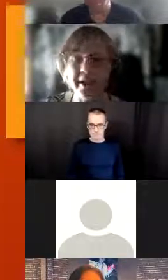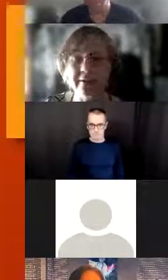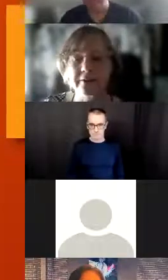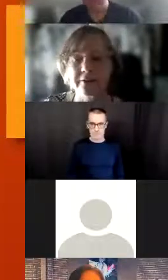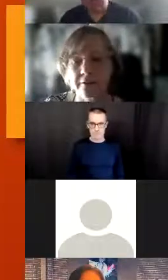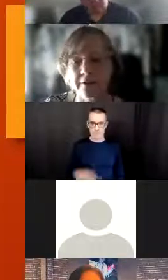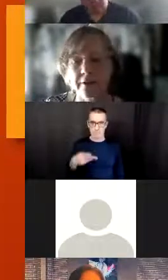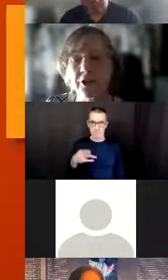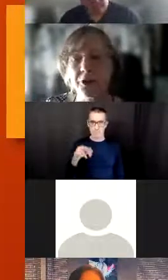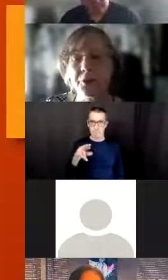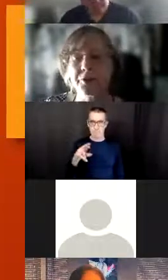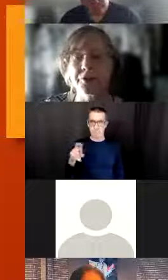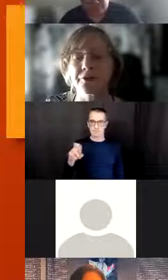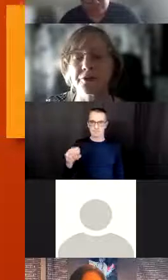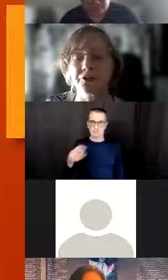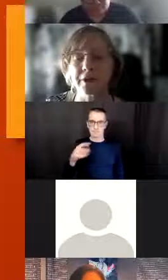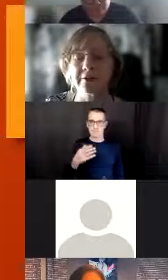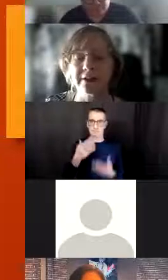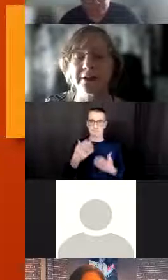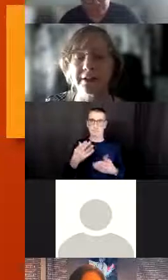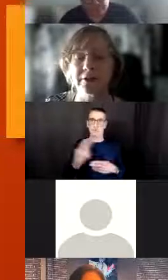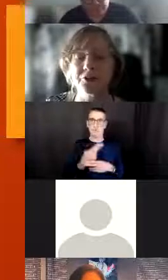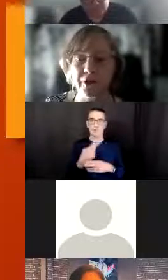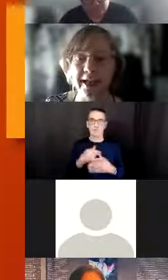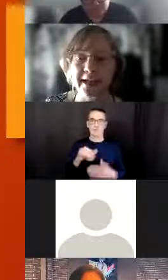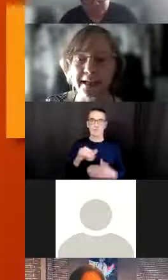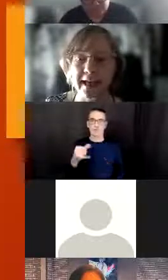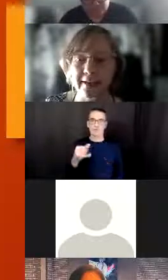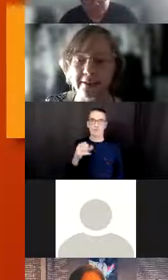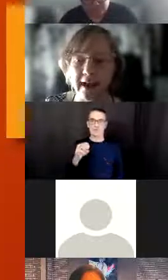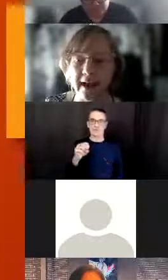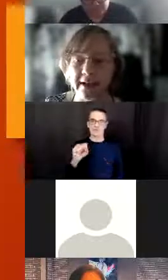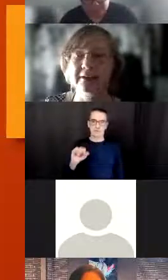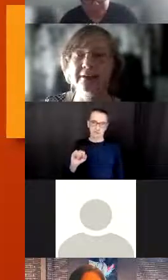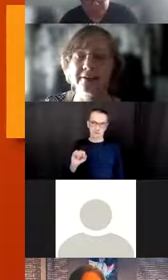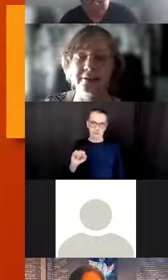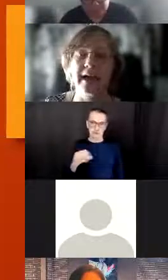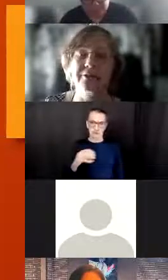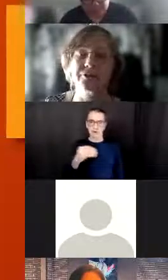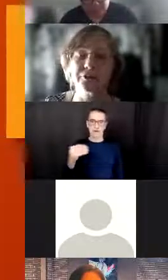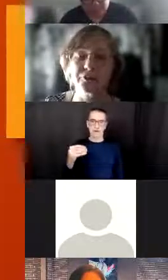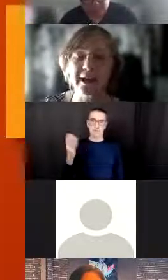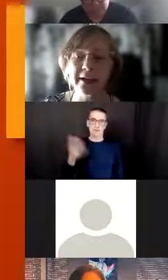Pierre suggests use the Jesse, Jesi